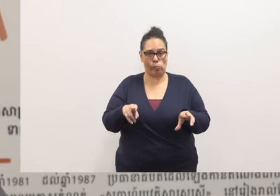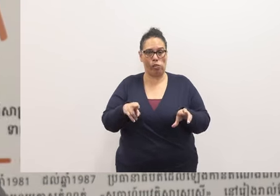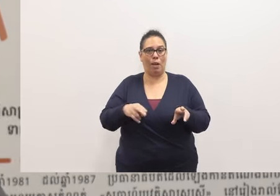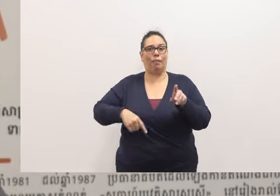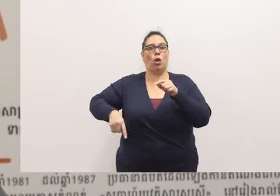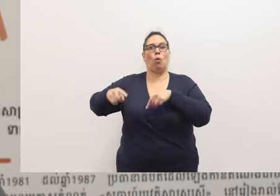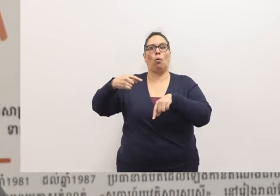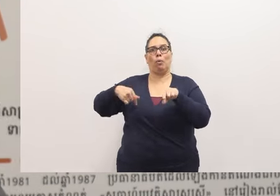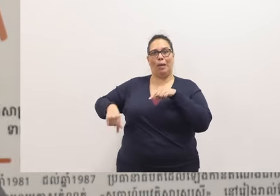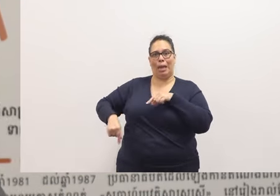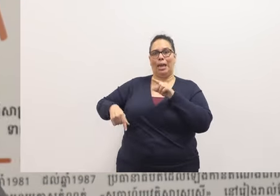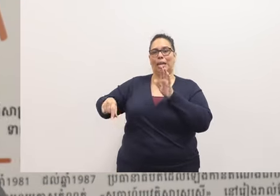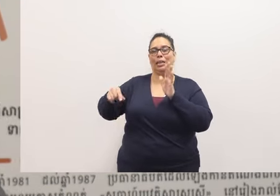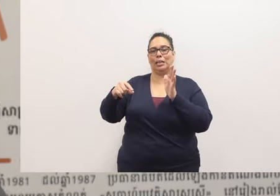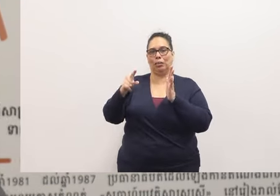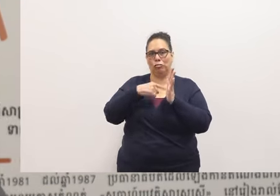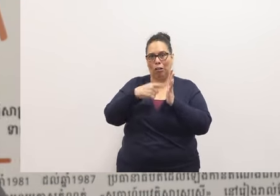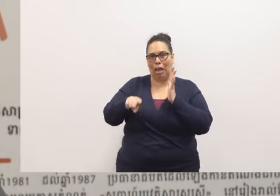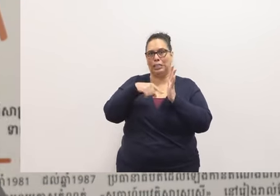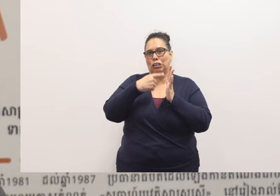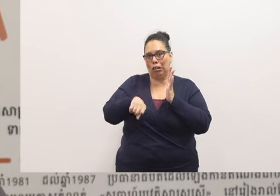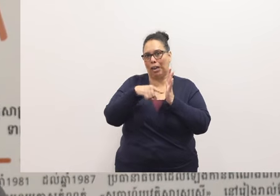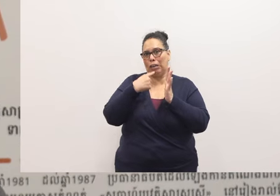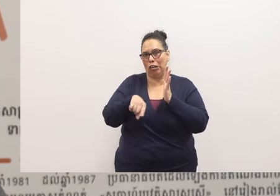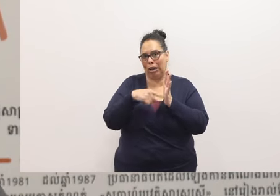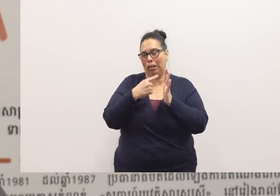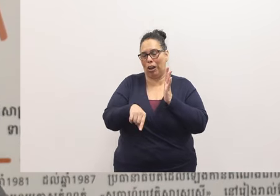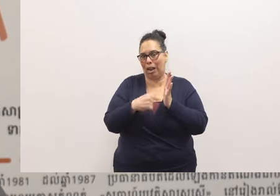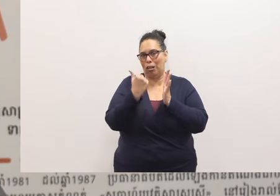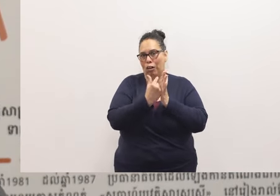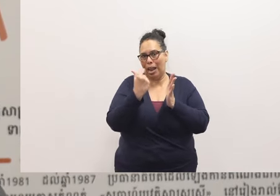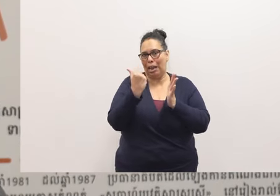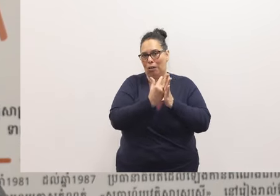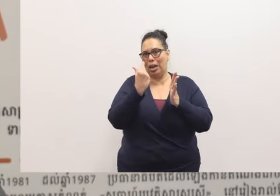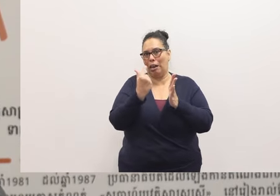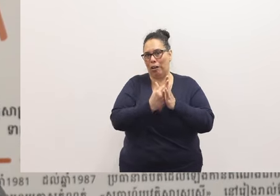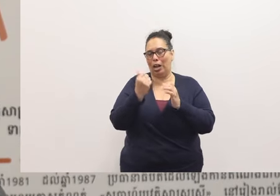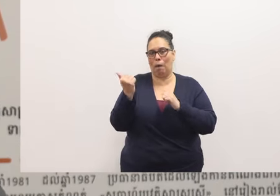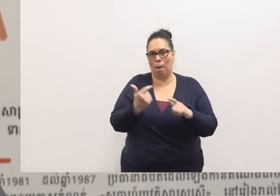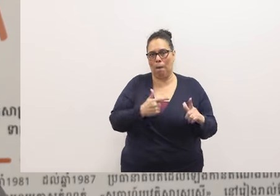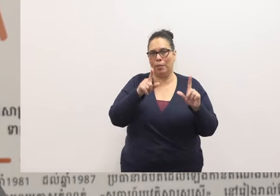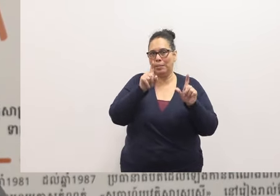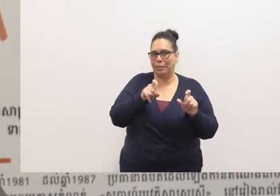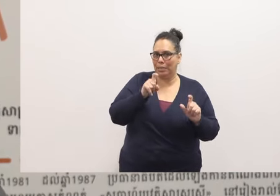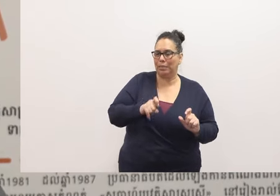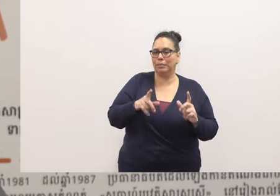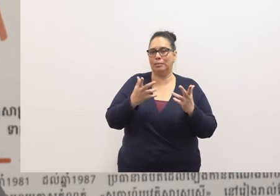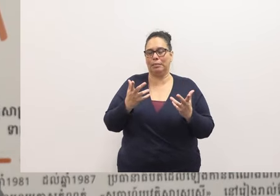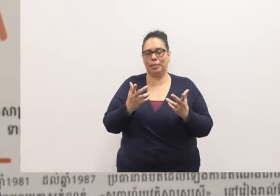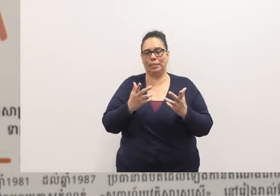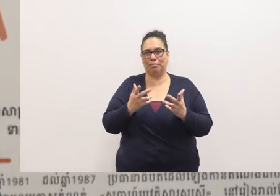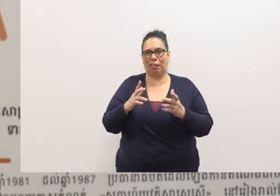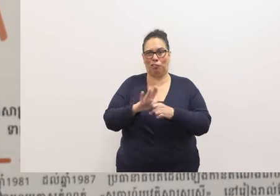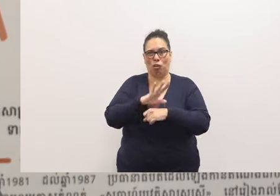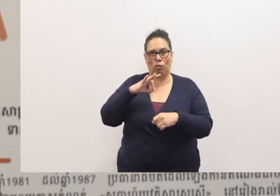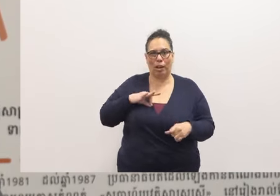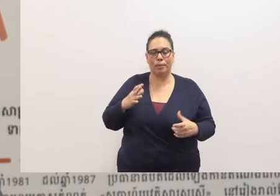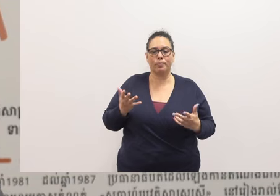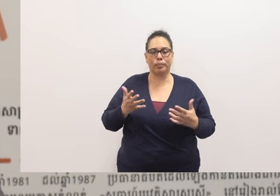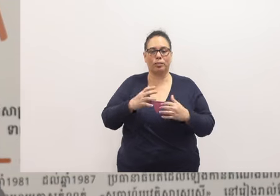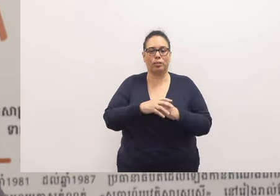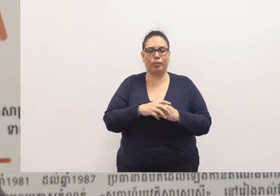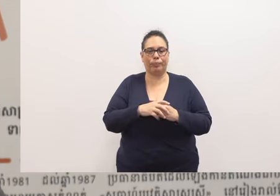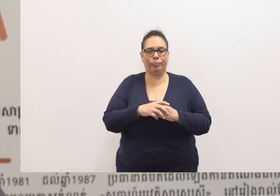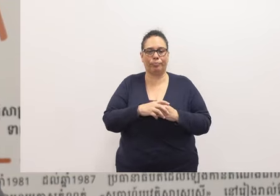to correcting all of missed assignments, assessments, and the kids are going to get full credit. So I think